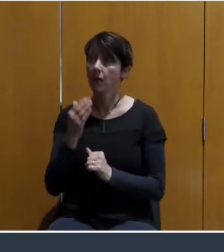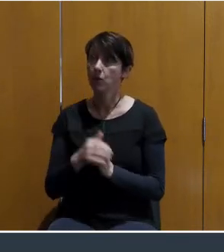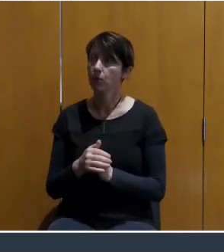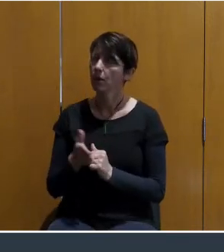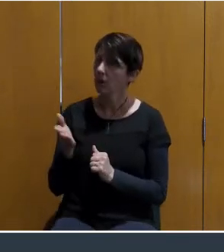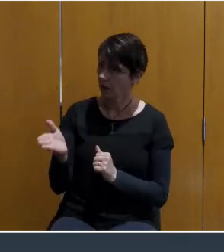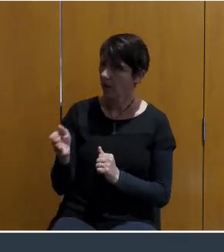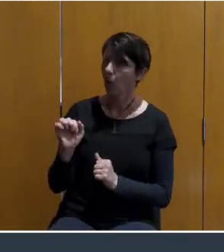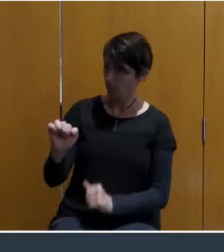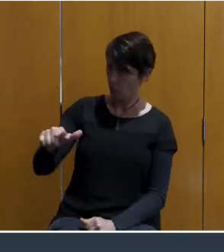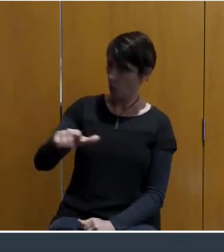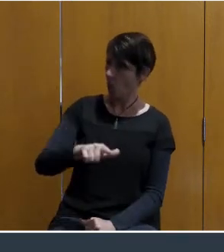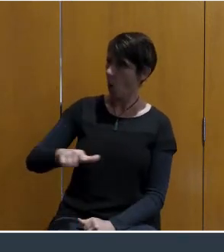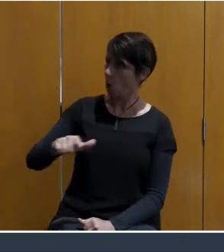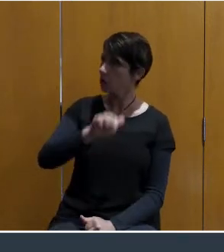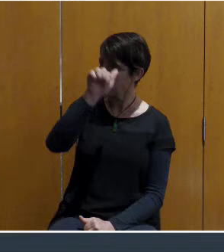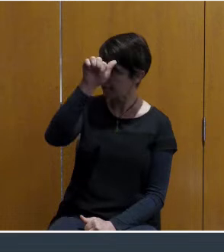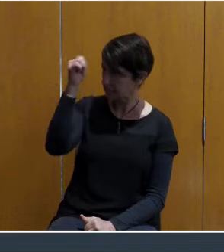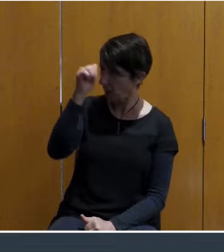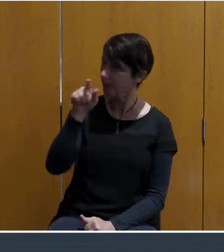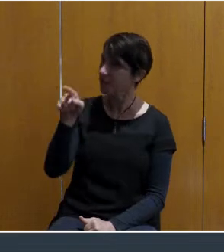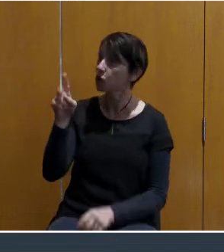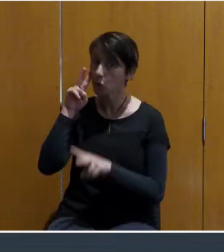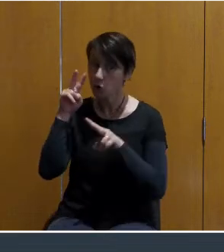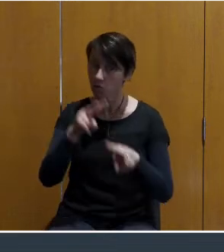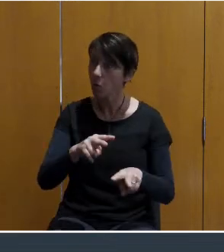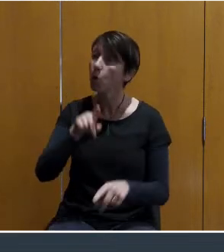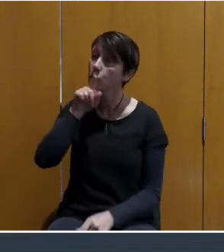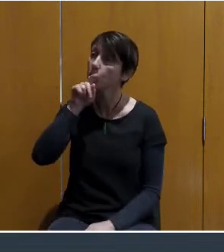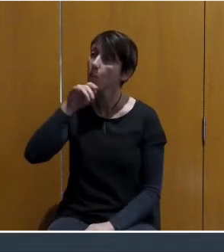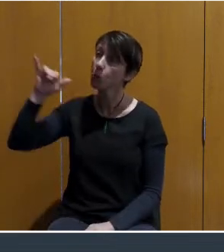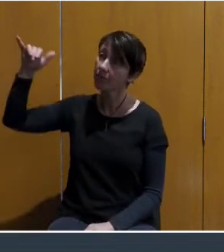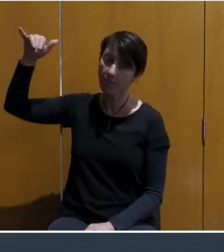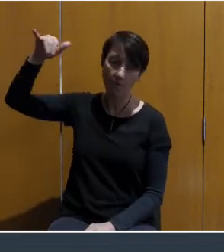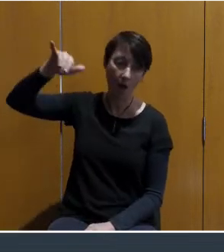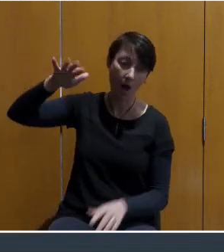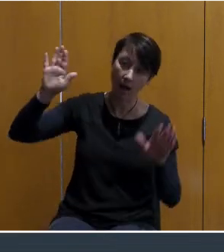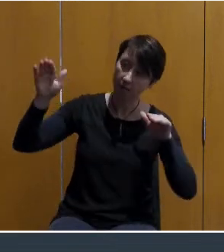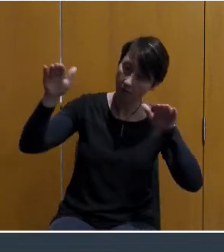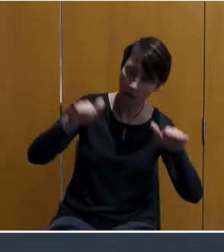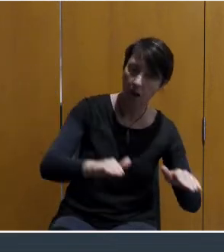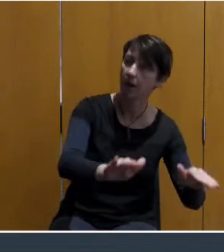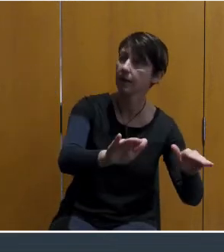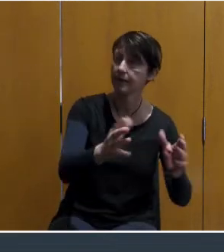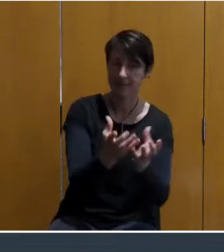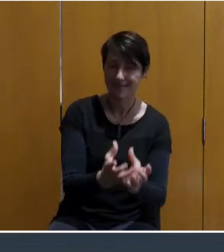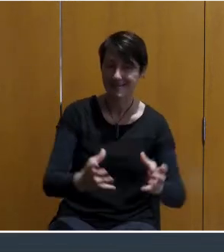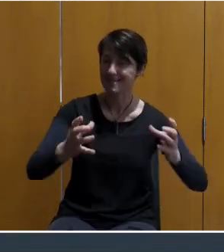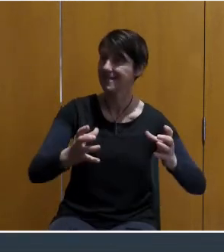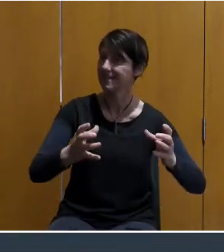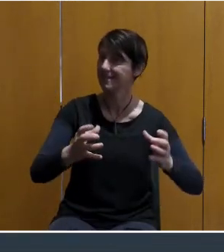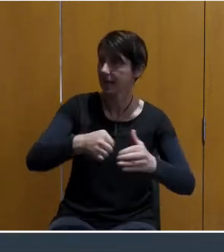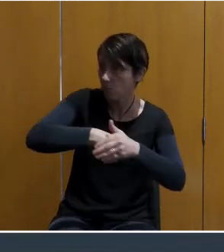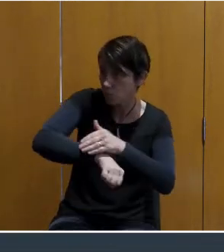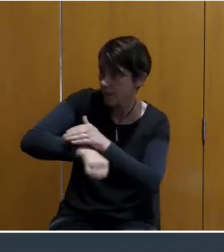local expertise, obviously you witnessed the birds landing and nesting and leaving. Can you just help us clarify the dates